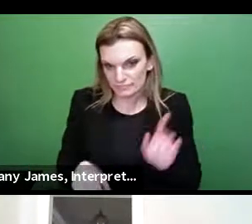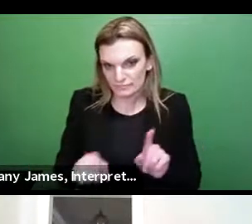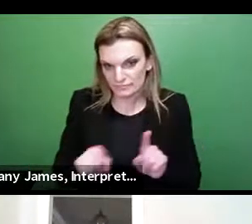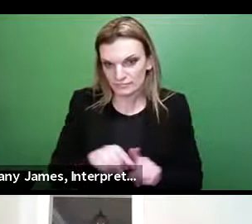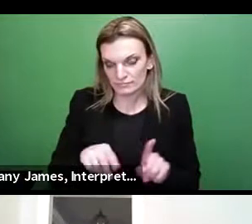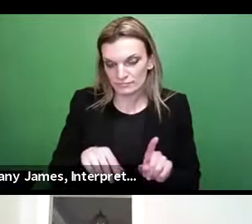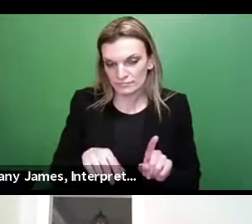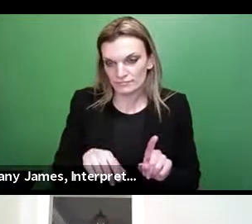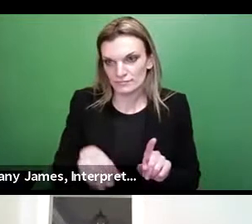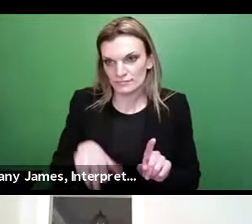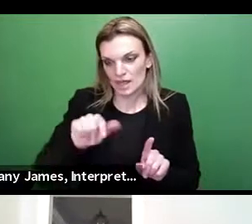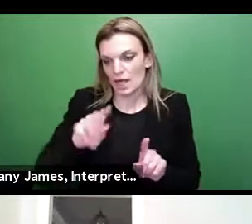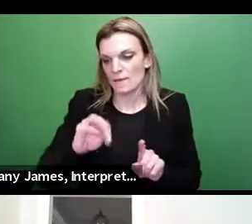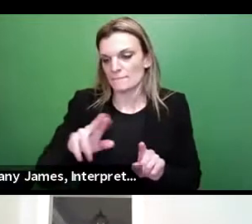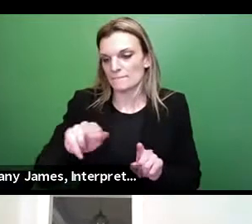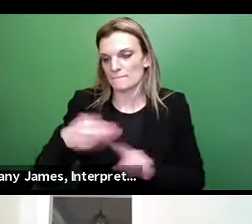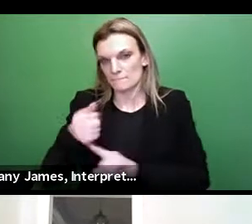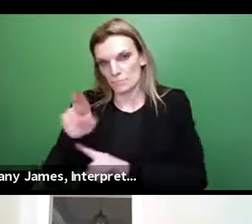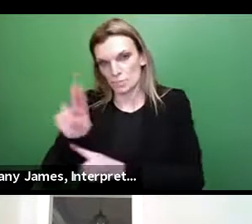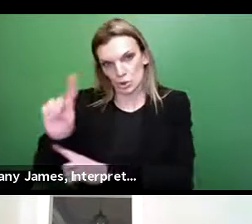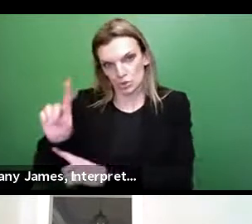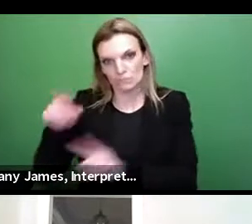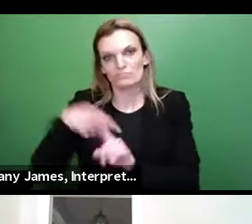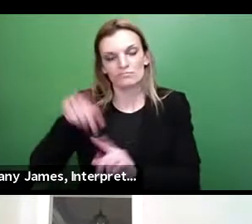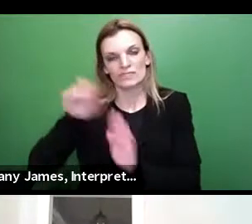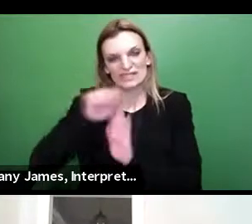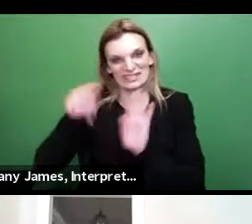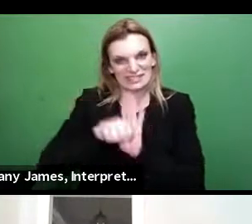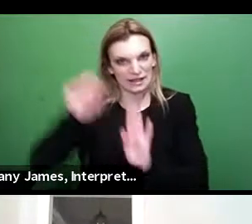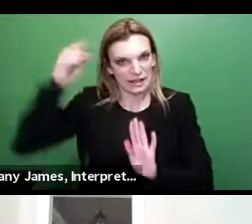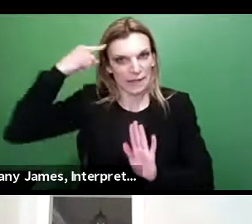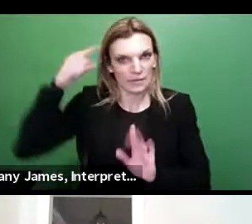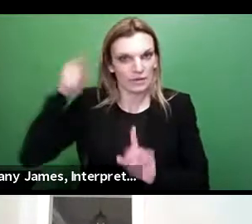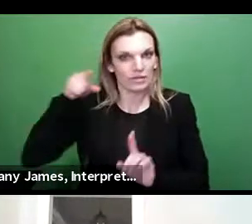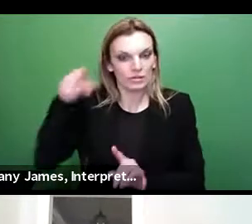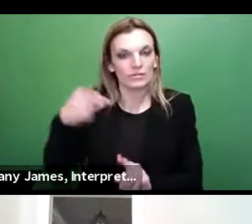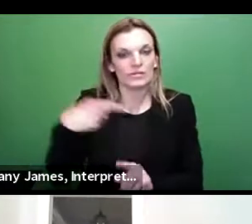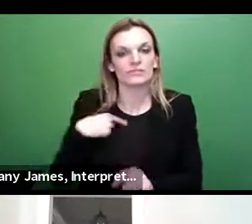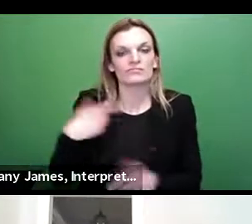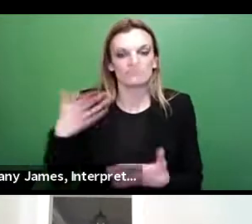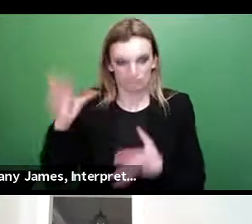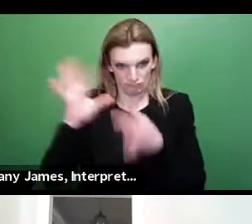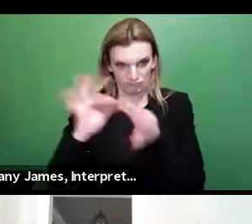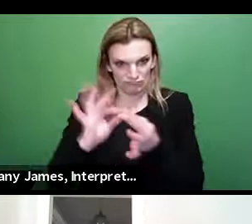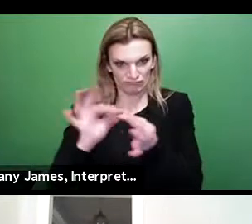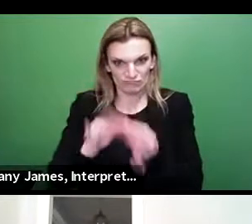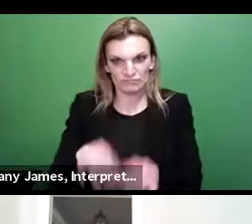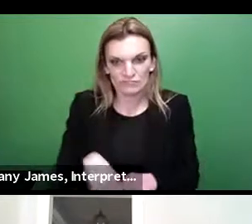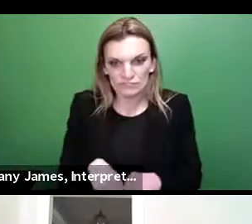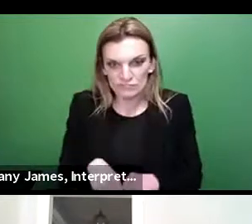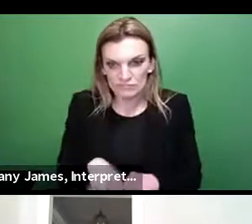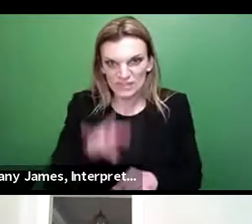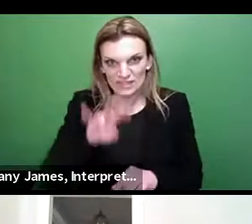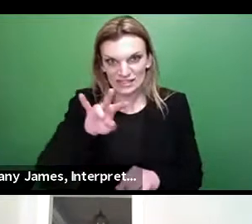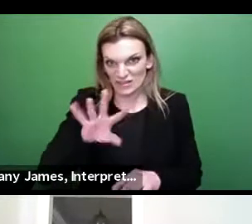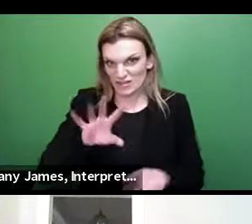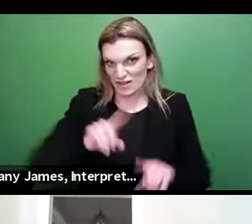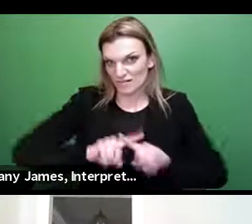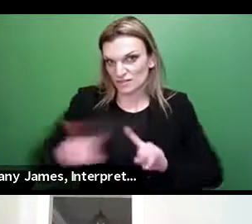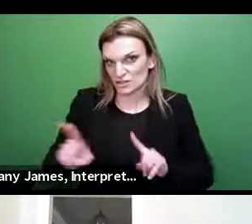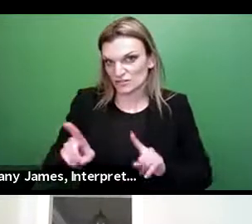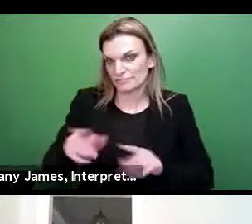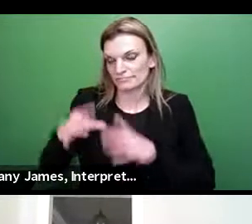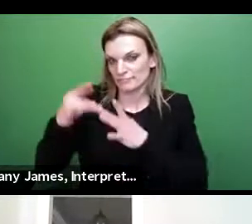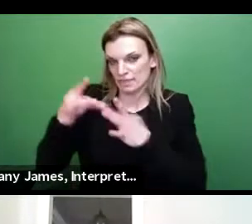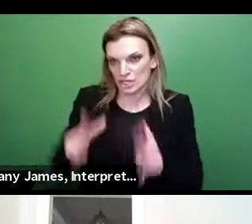State at the Capitol State Building in Lansing. 75 legislative leaders from both sides of the